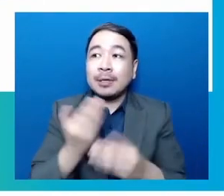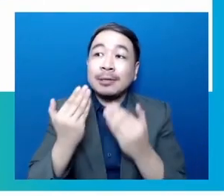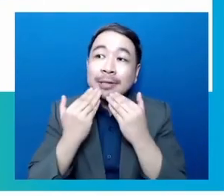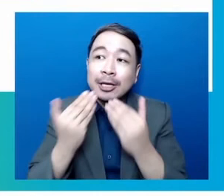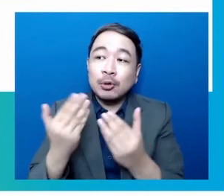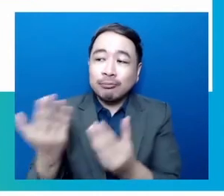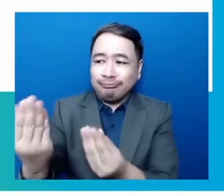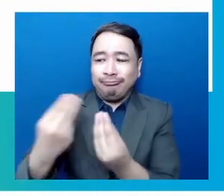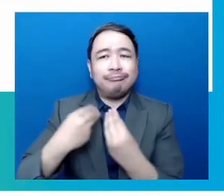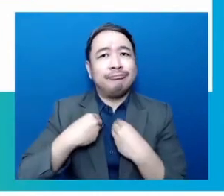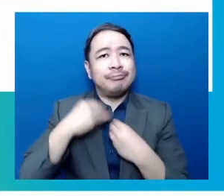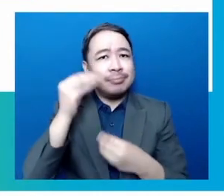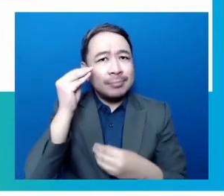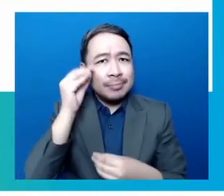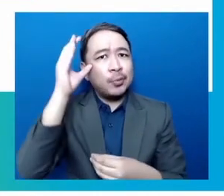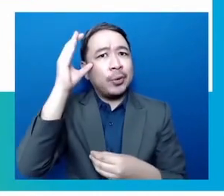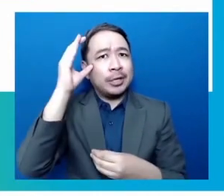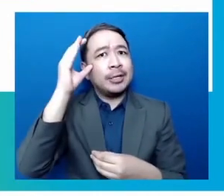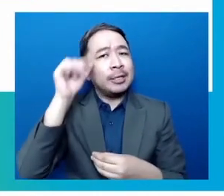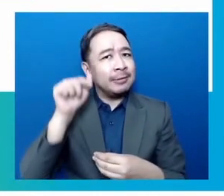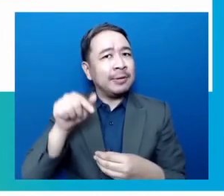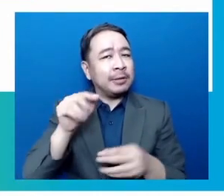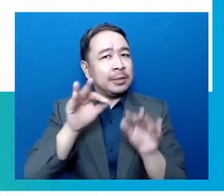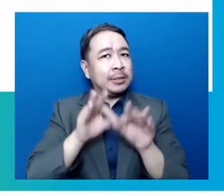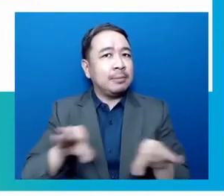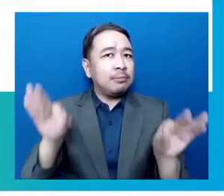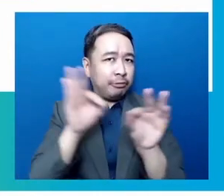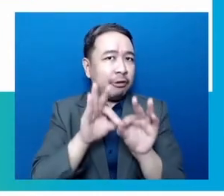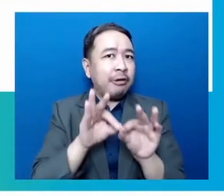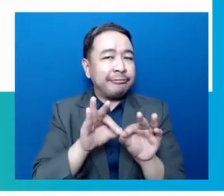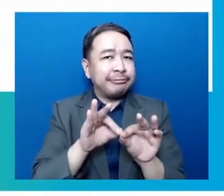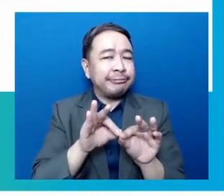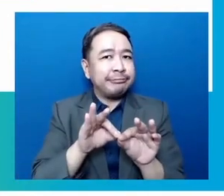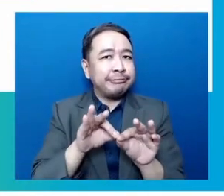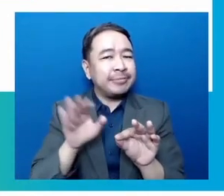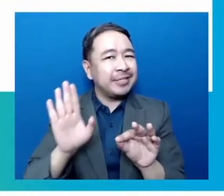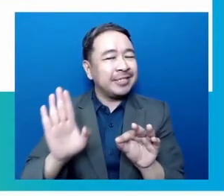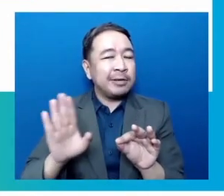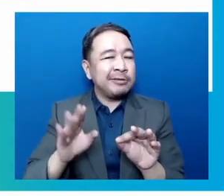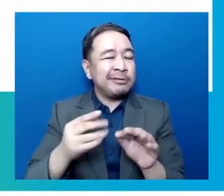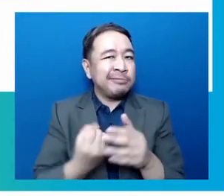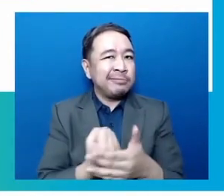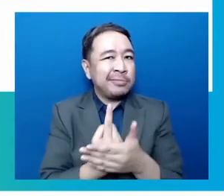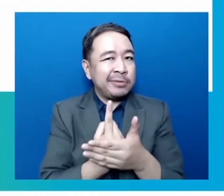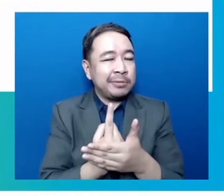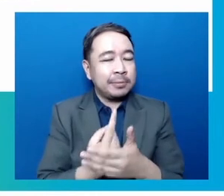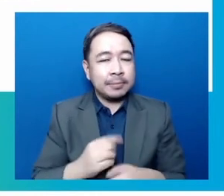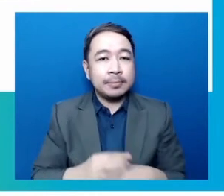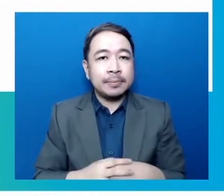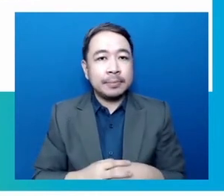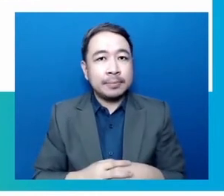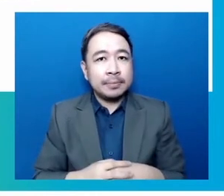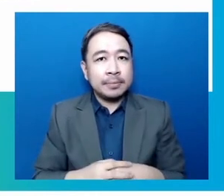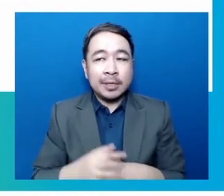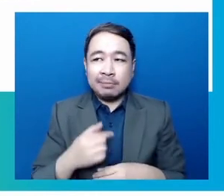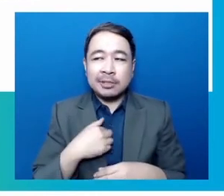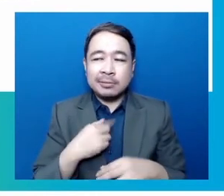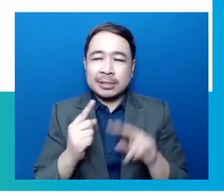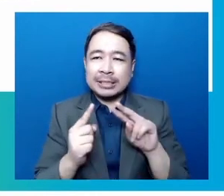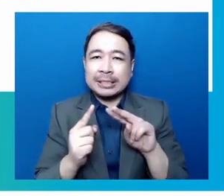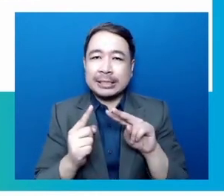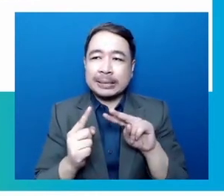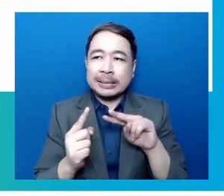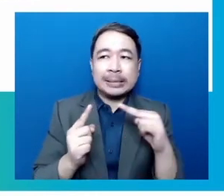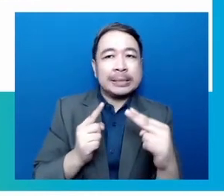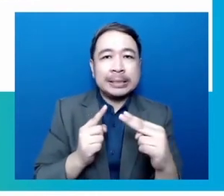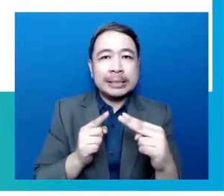me on this important point. I have a critical look at this issue in the forthcoming